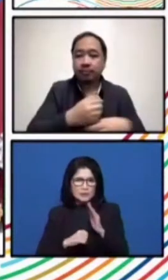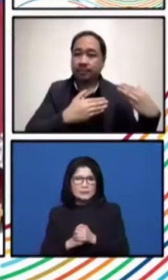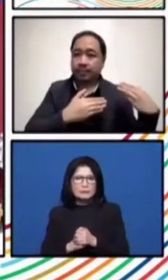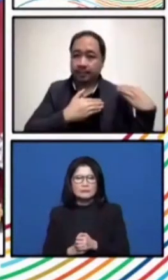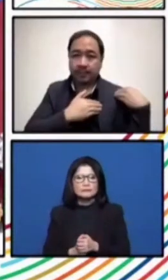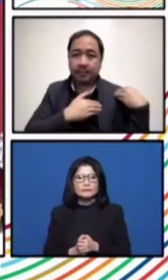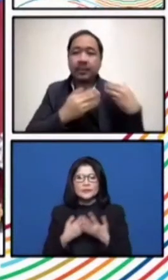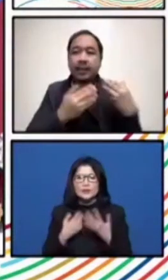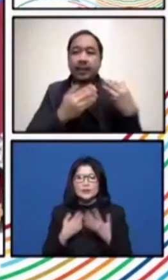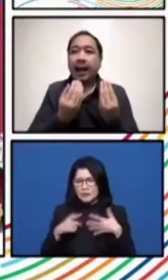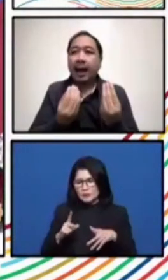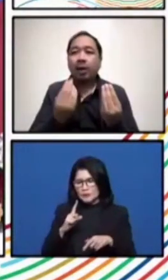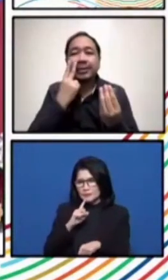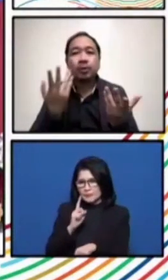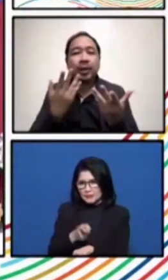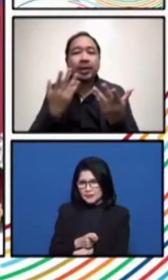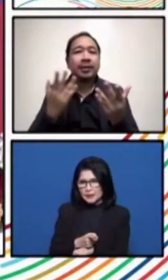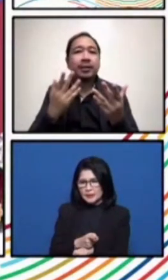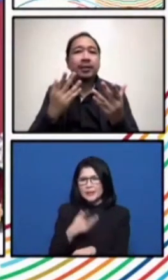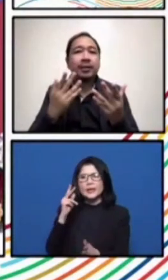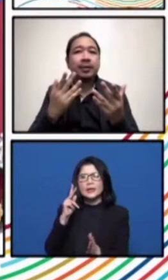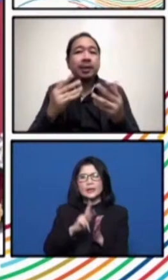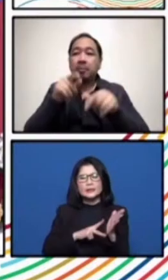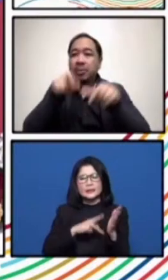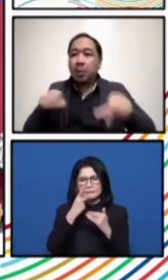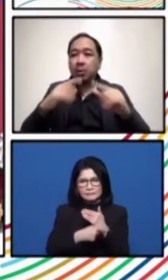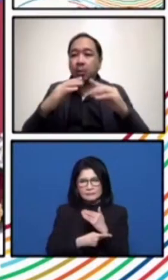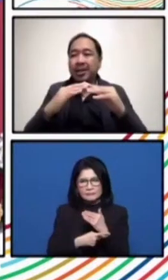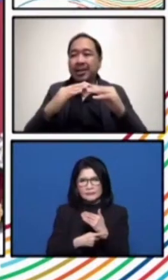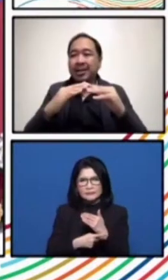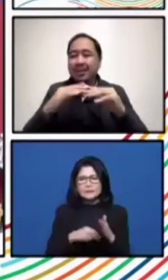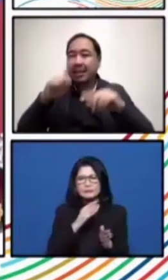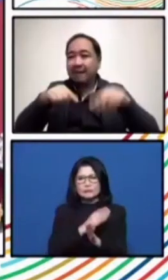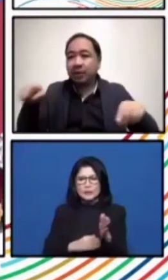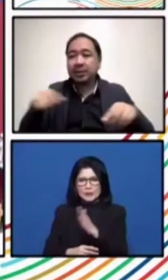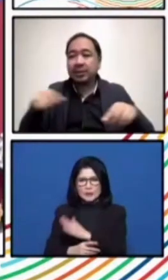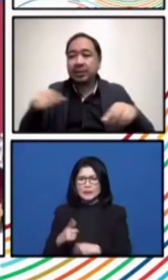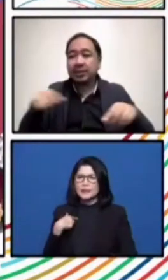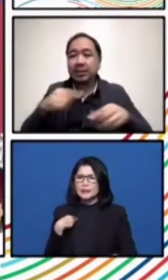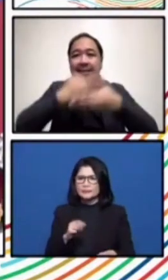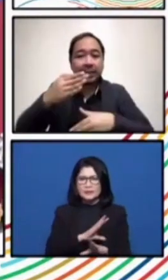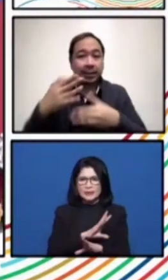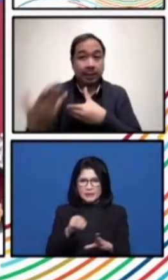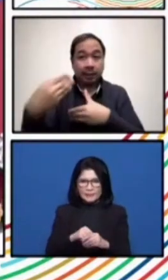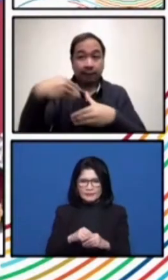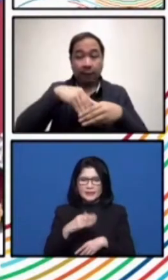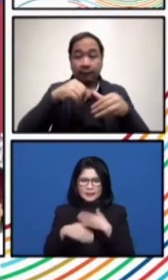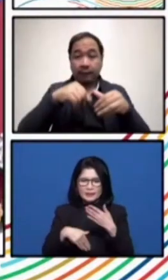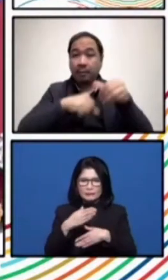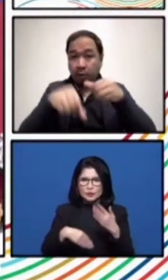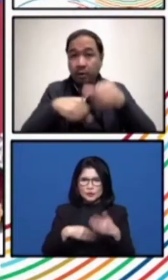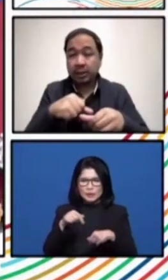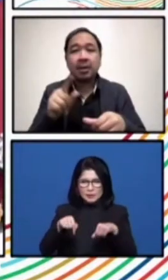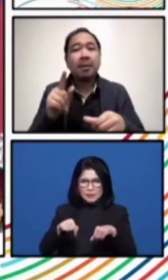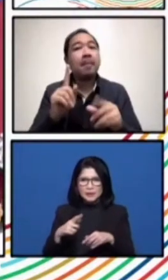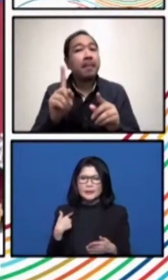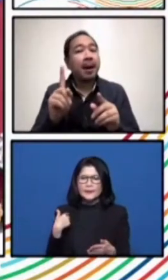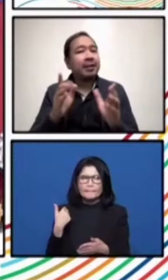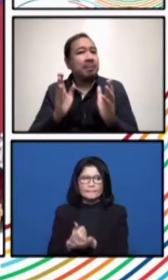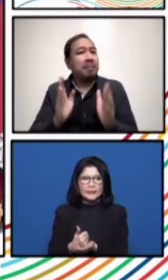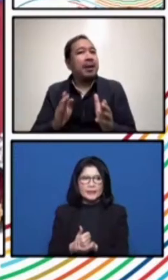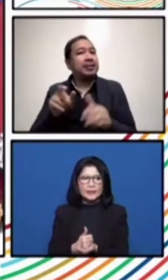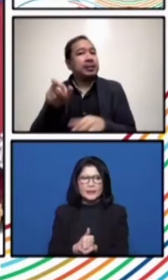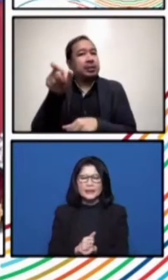persons with diverse disabilities participate in the process it is likewise important for persons with disabilities and their representative